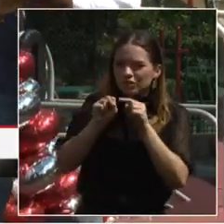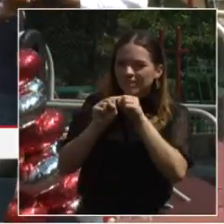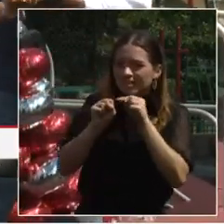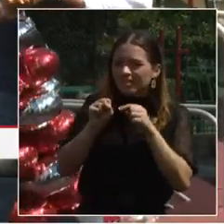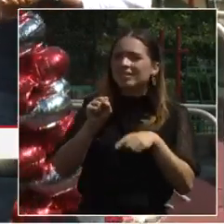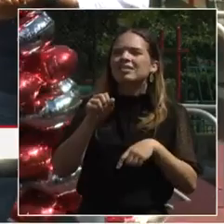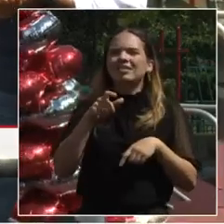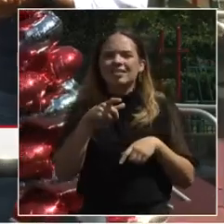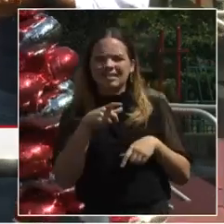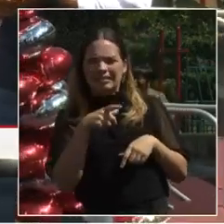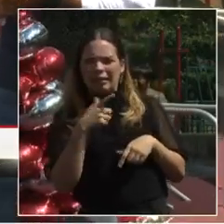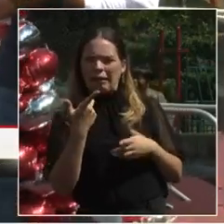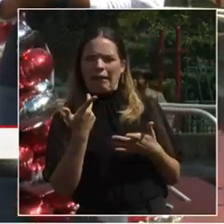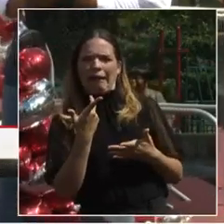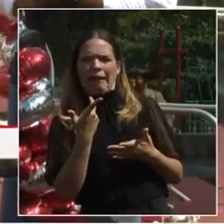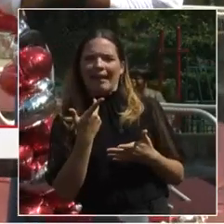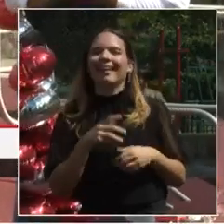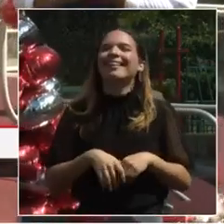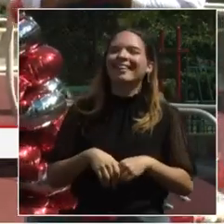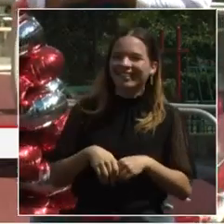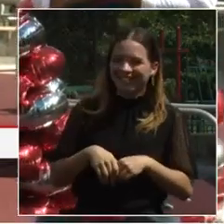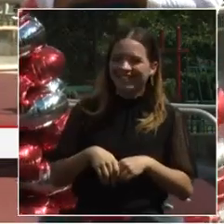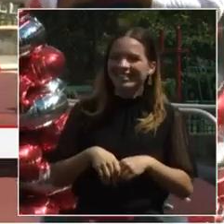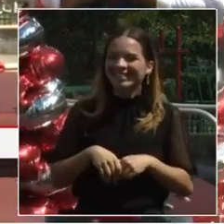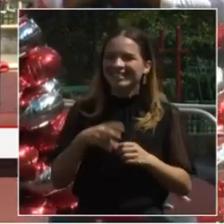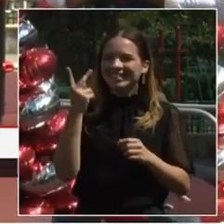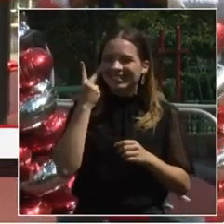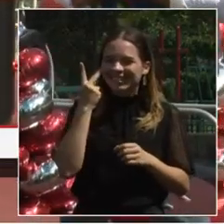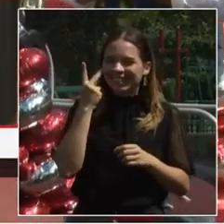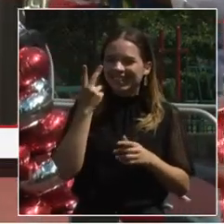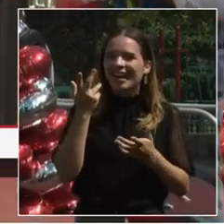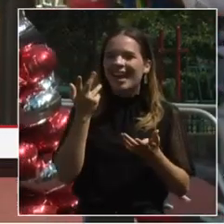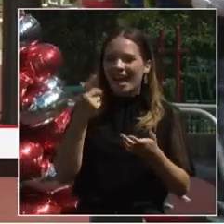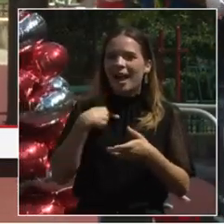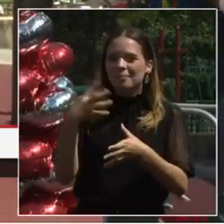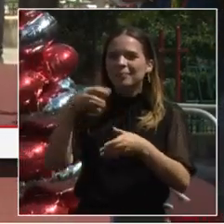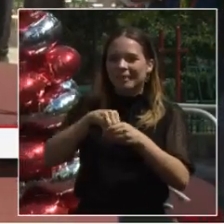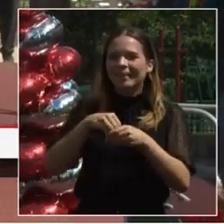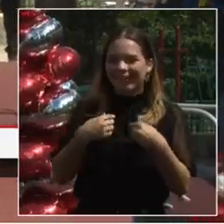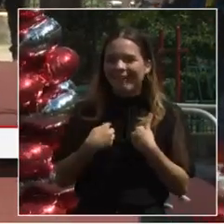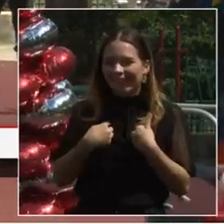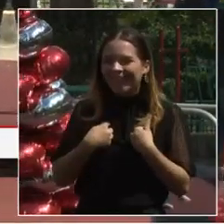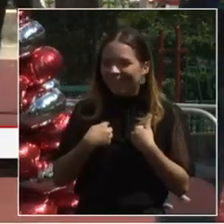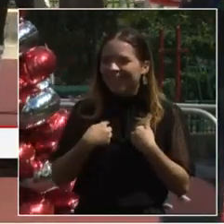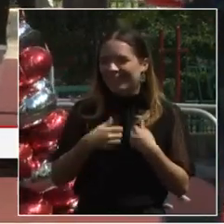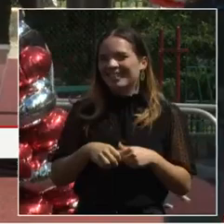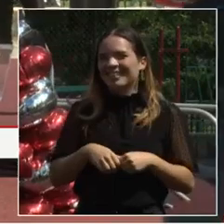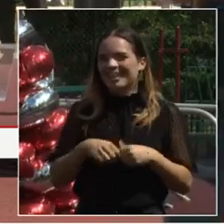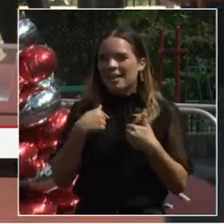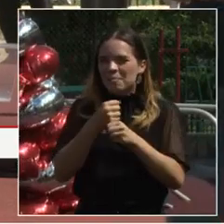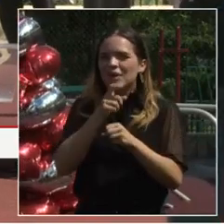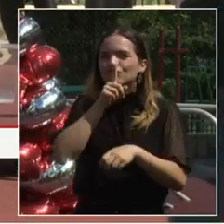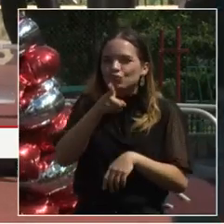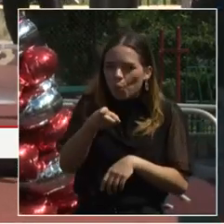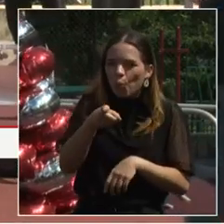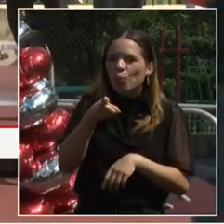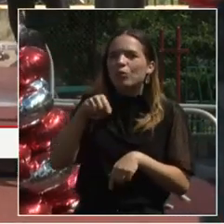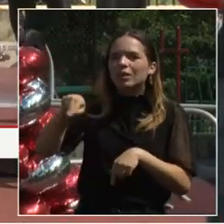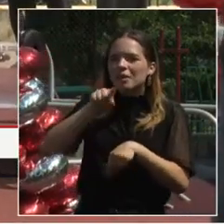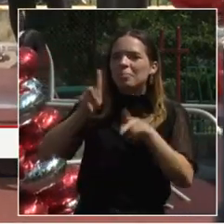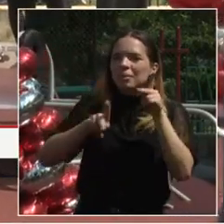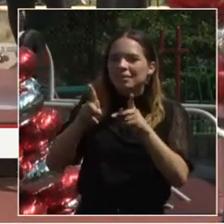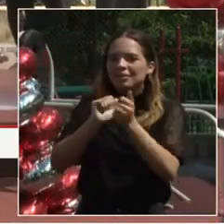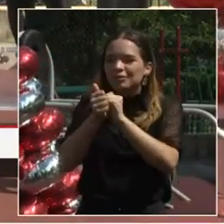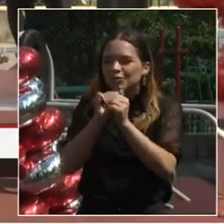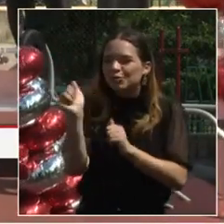Okay, well, we're going to find out who's going to be on the lift. I'm in, but I want to make sure we have some more individuals in. So I